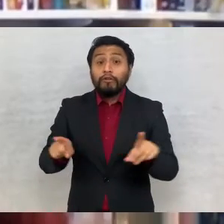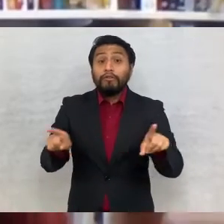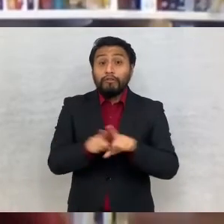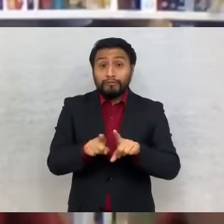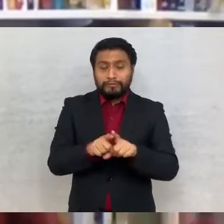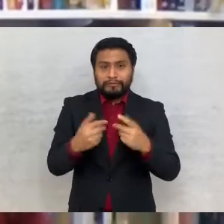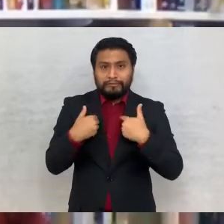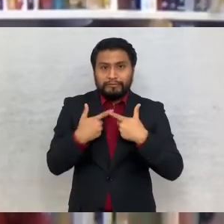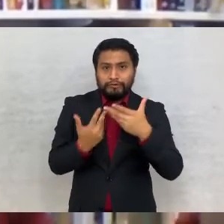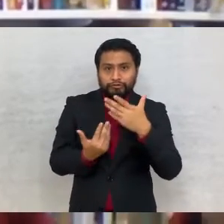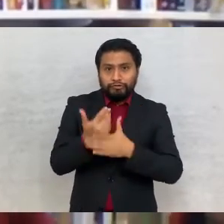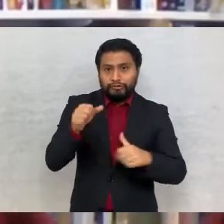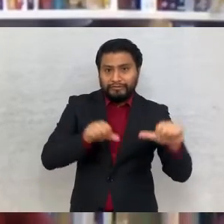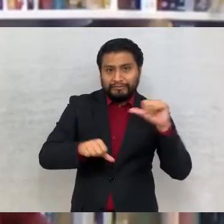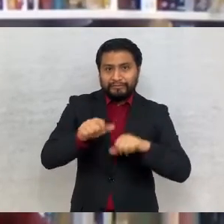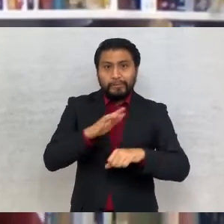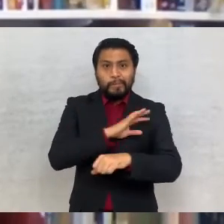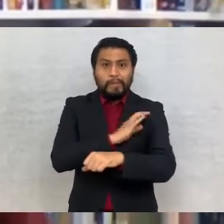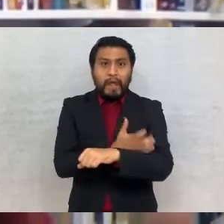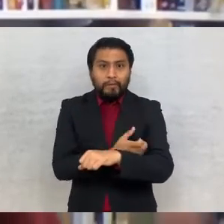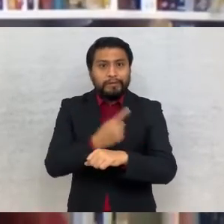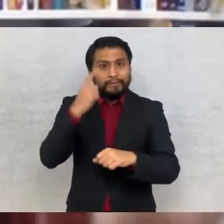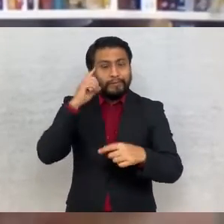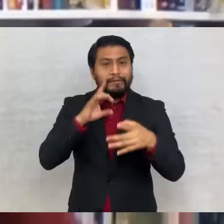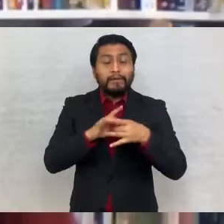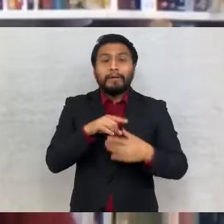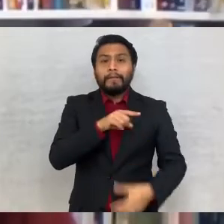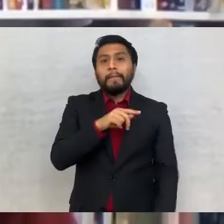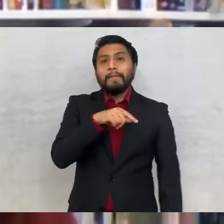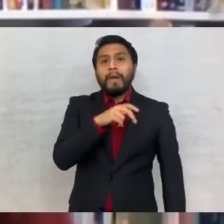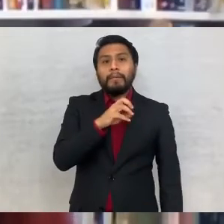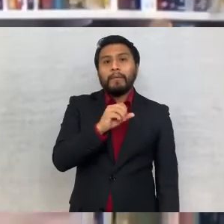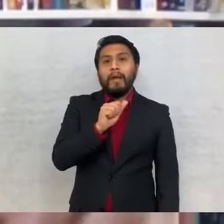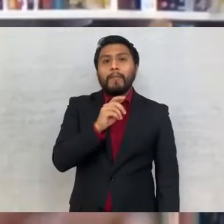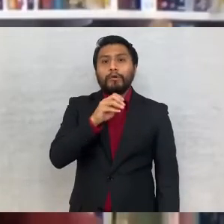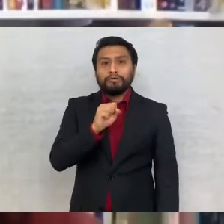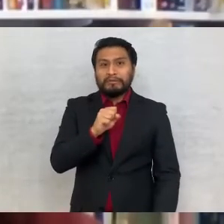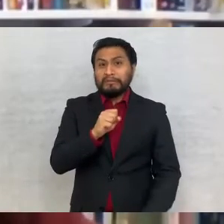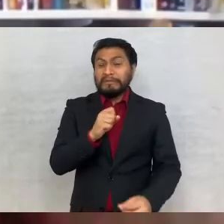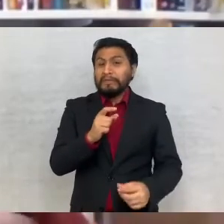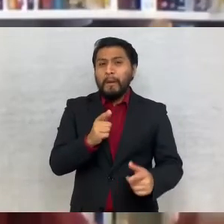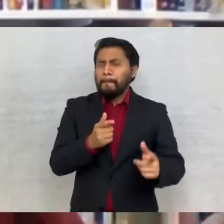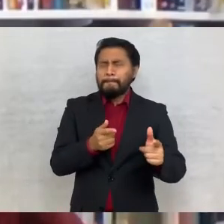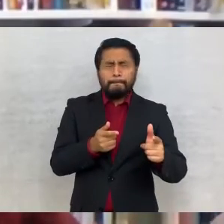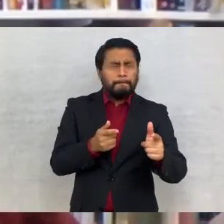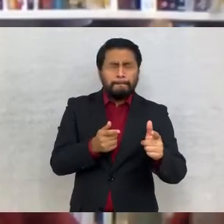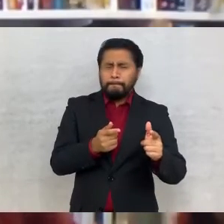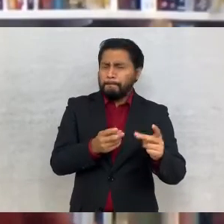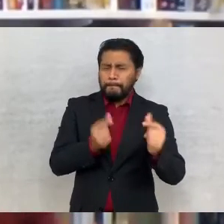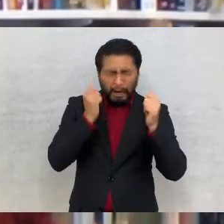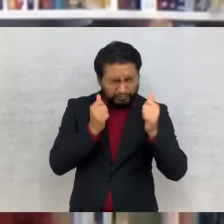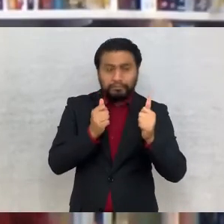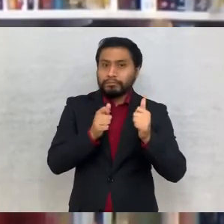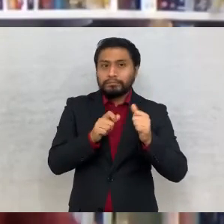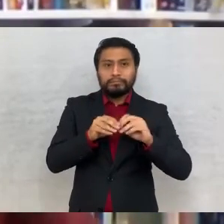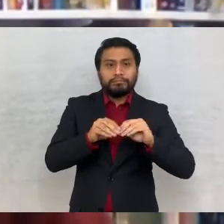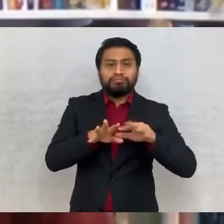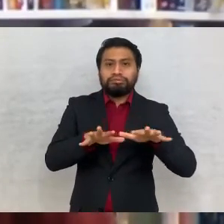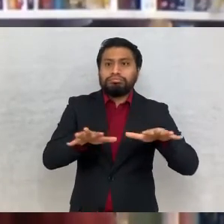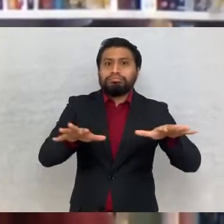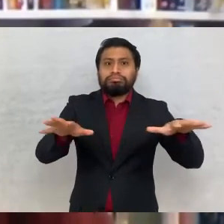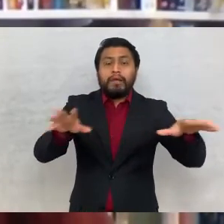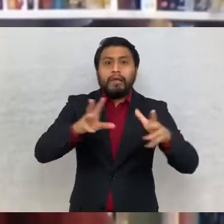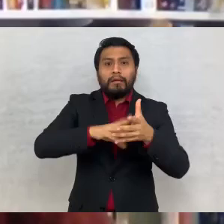Mejía, Horacio Pinheiro, educators such as Victor Mercante, and jurists such as Carlos Octavio Bunge and Eusebio